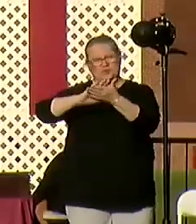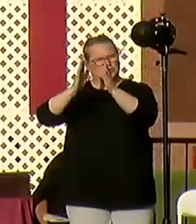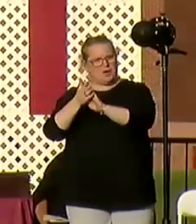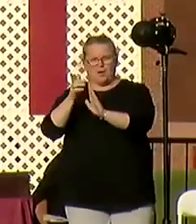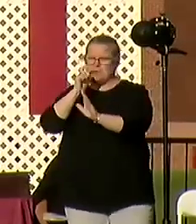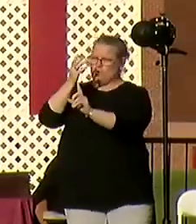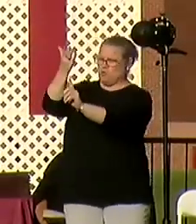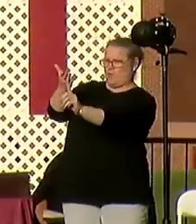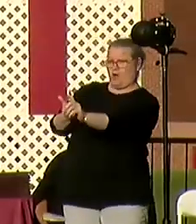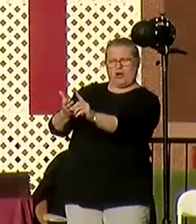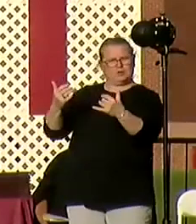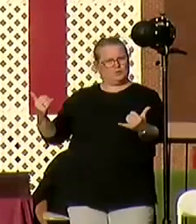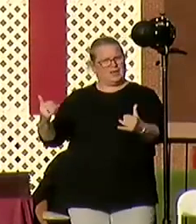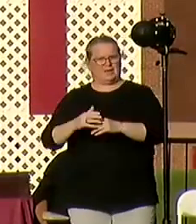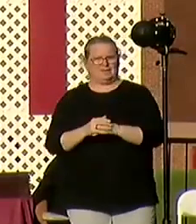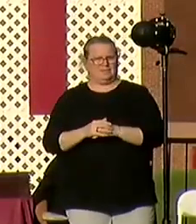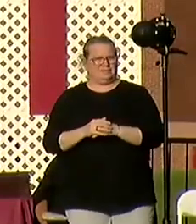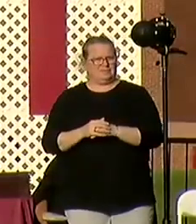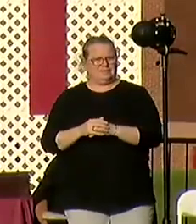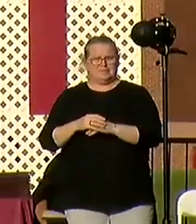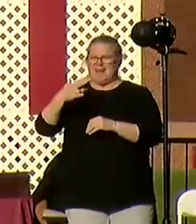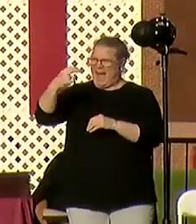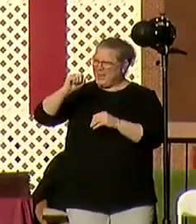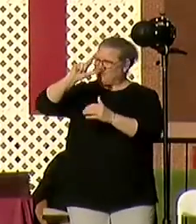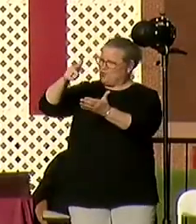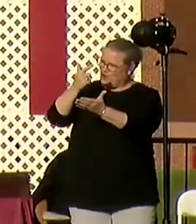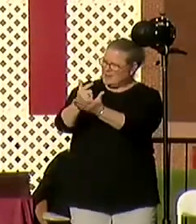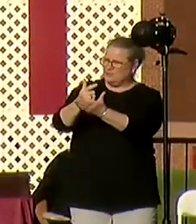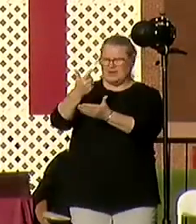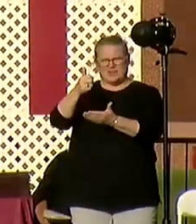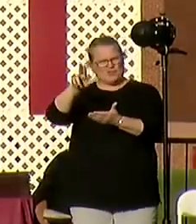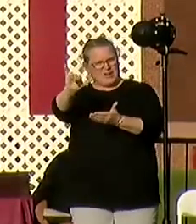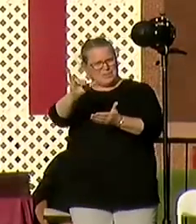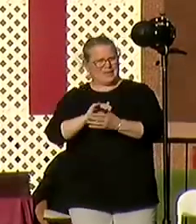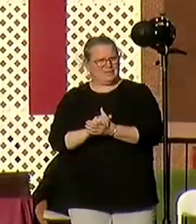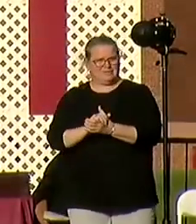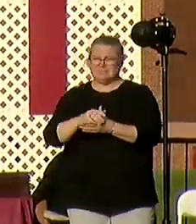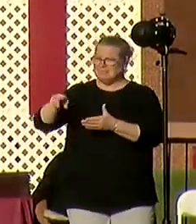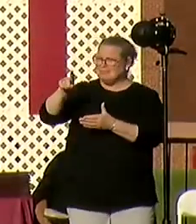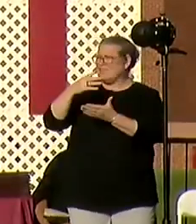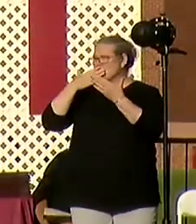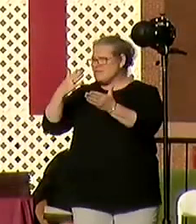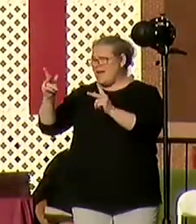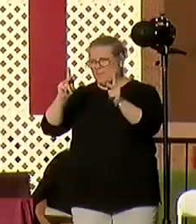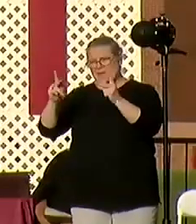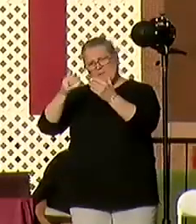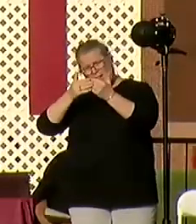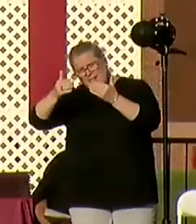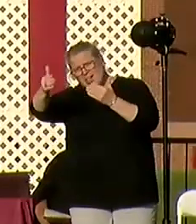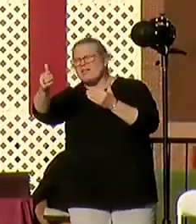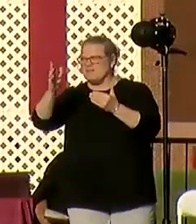Granby Memorial High School graduate. Thanking people along the way will serve you well with your future